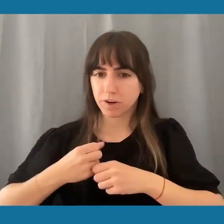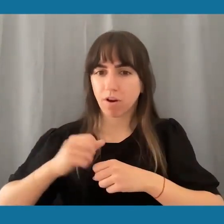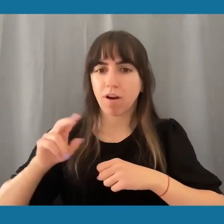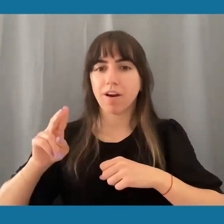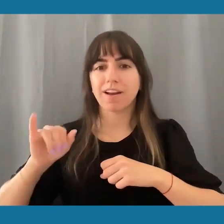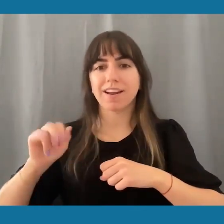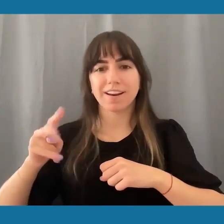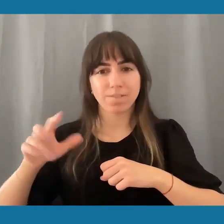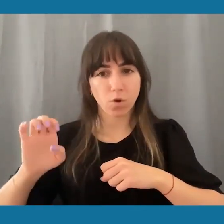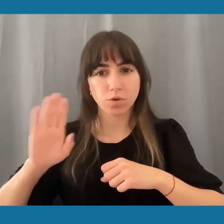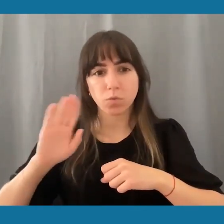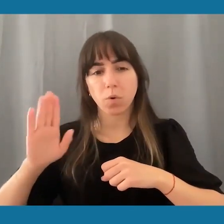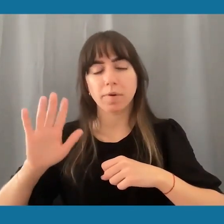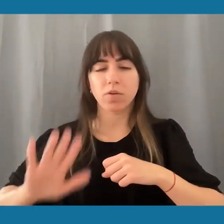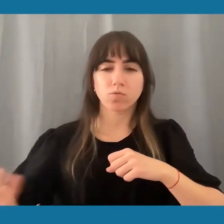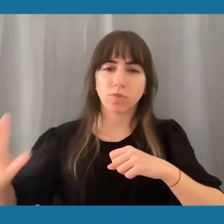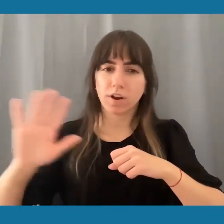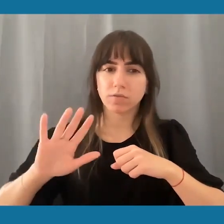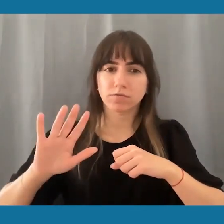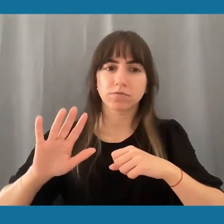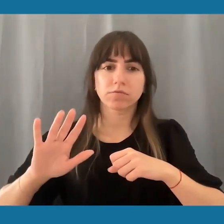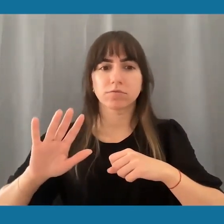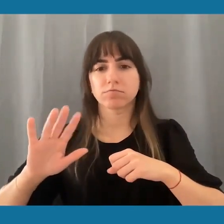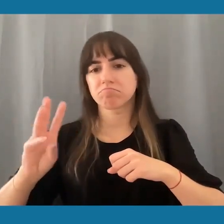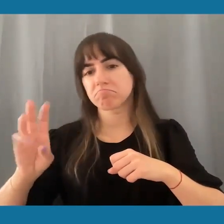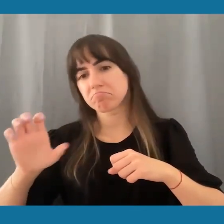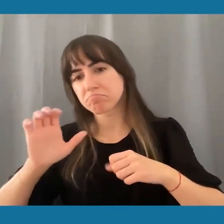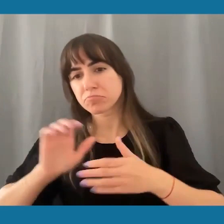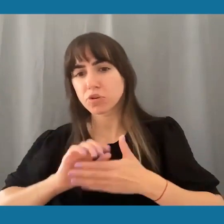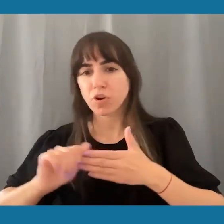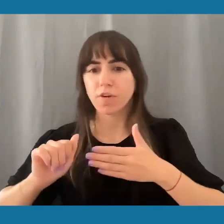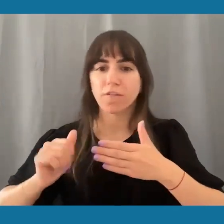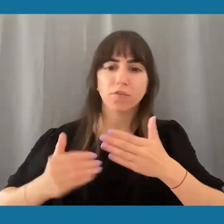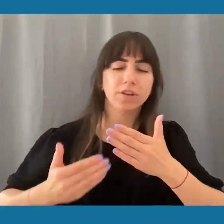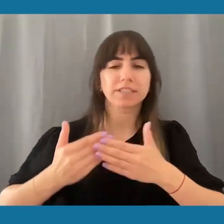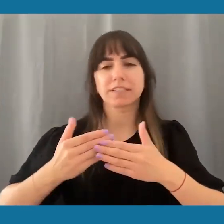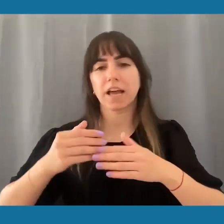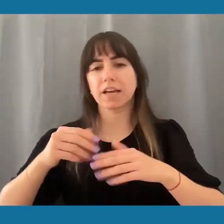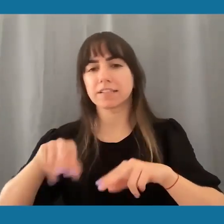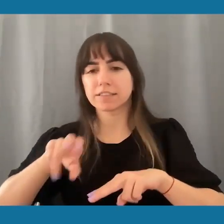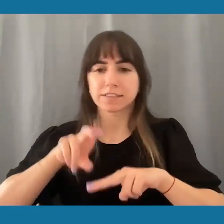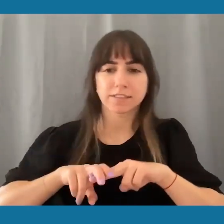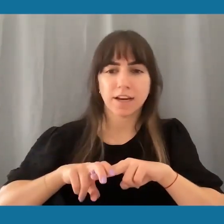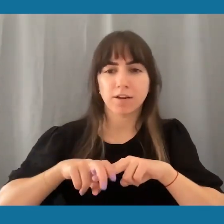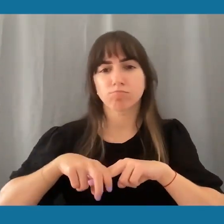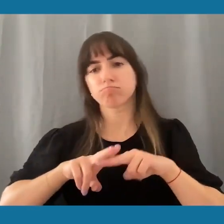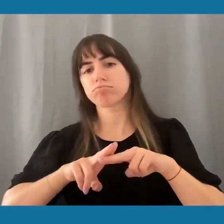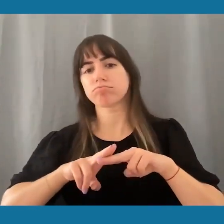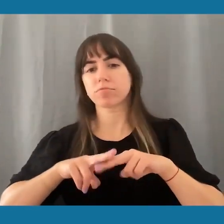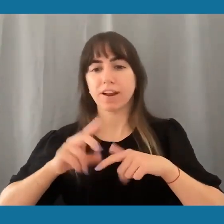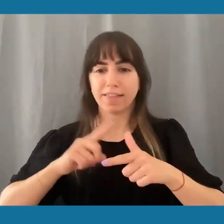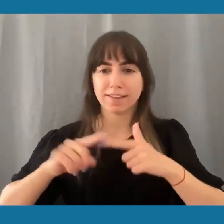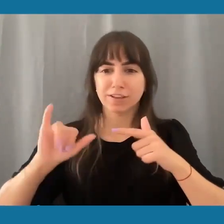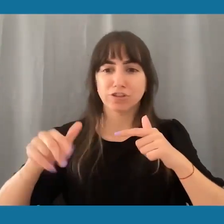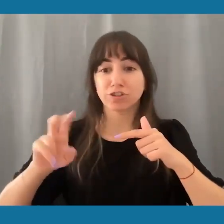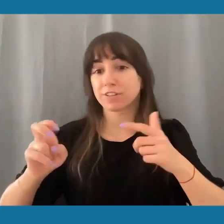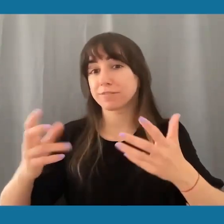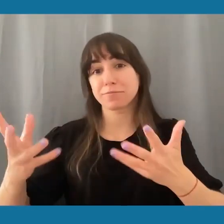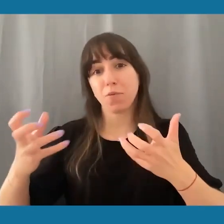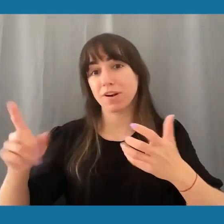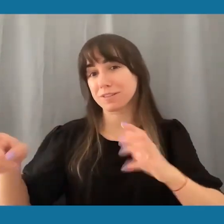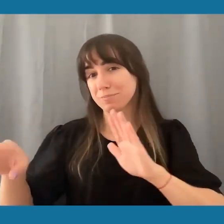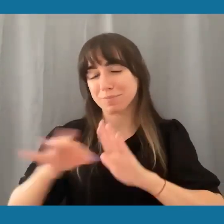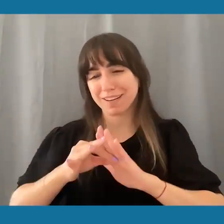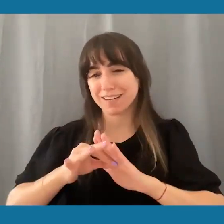picked it out. That's what she wanted. And so we didn't know how long it was going to take and everything. So the agency advanced